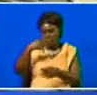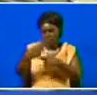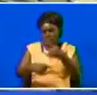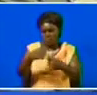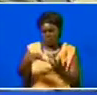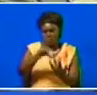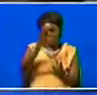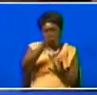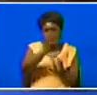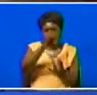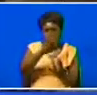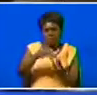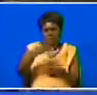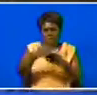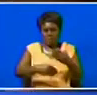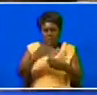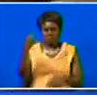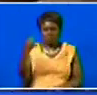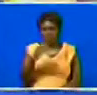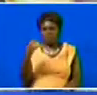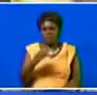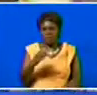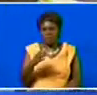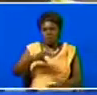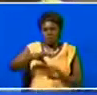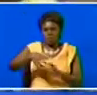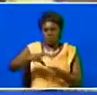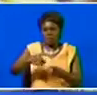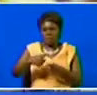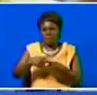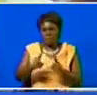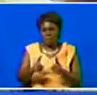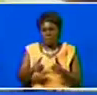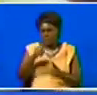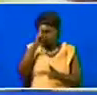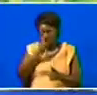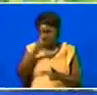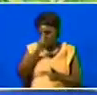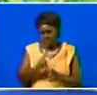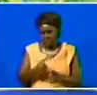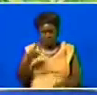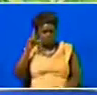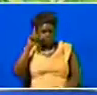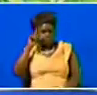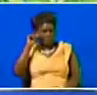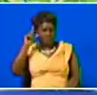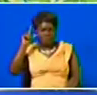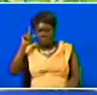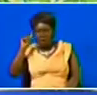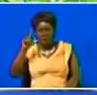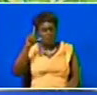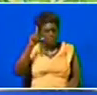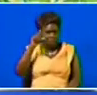of selecting the sewing materials for the customers is a sophisticated yet seamless process. Huwa tunapiga picha, tunaenda kwa shop, tunapiga